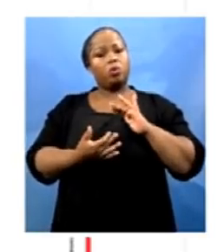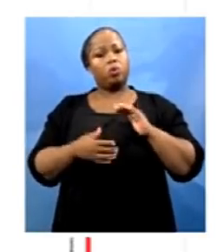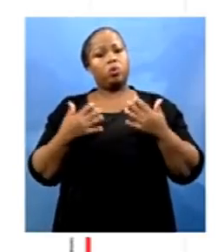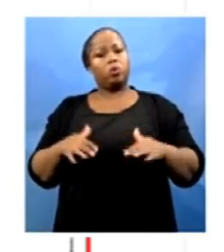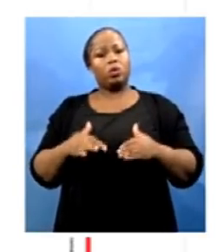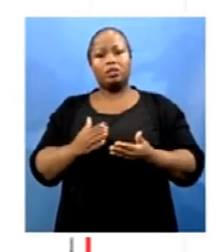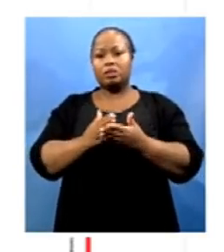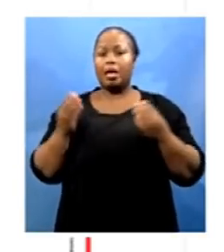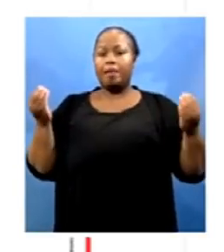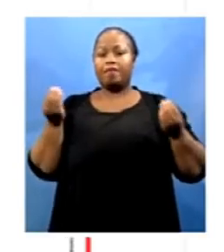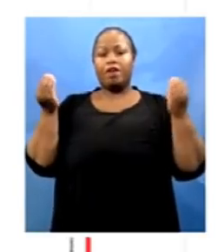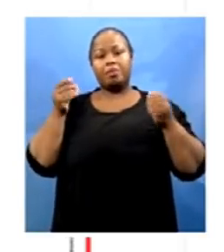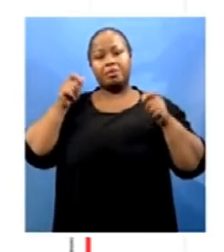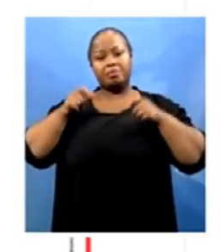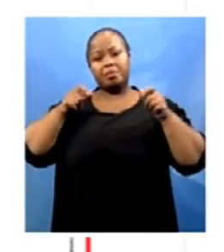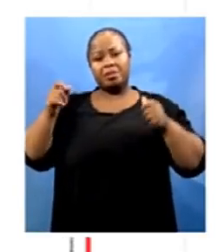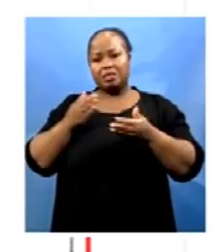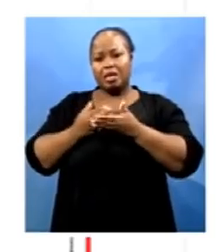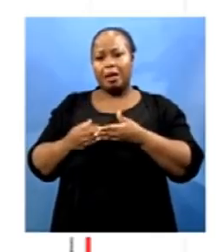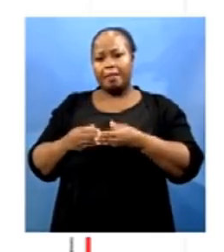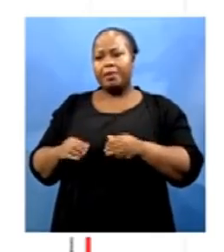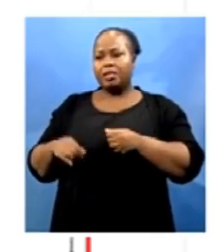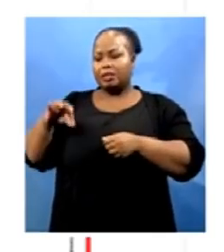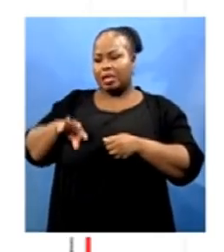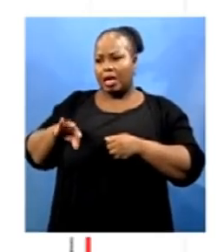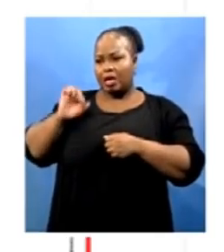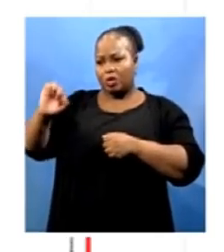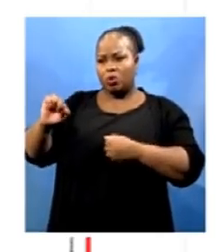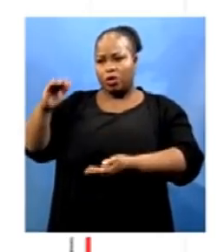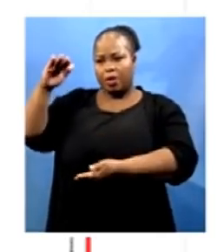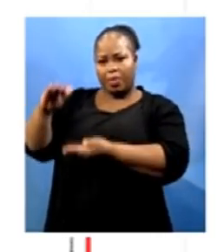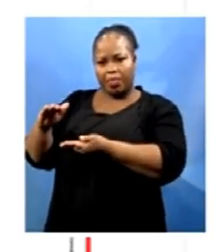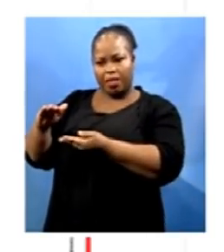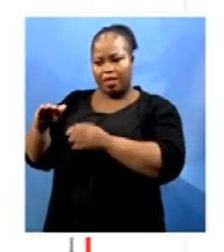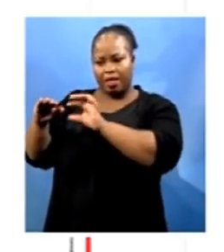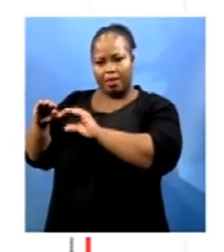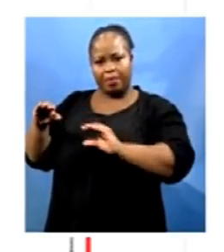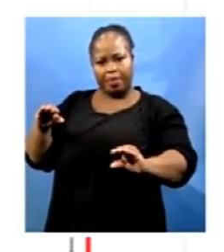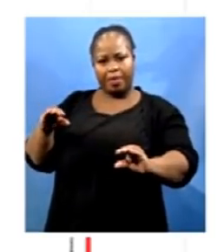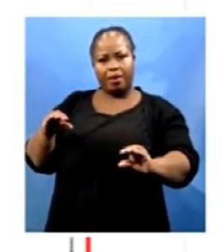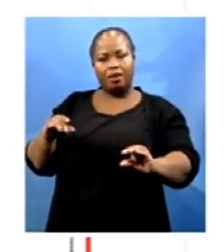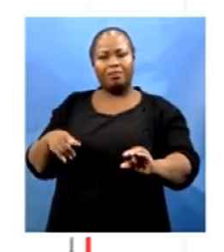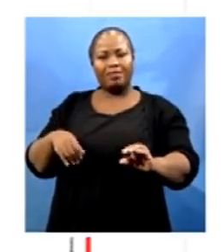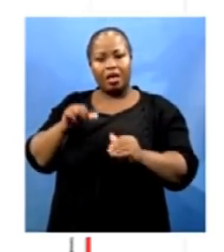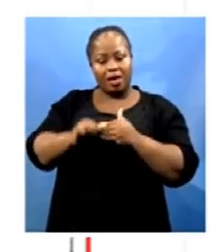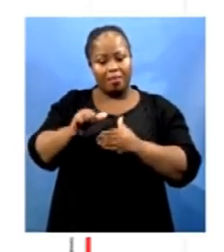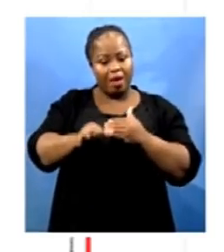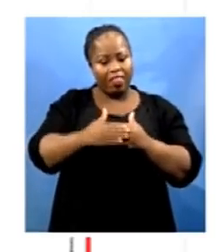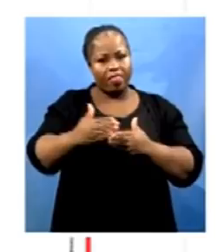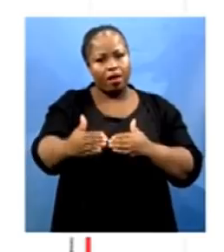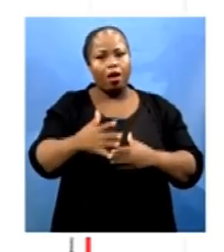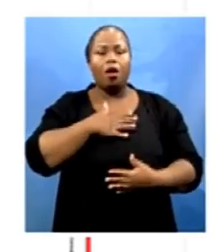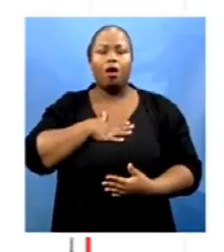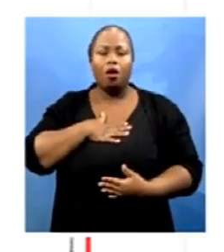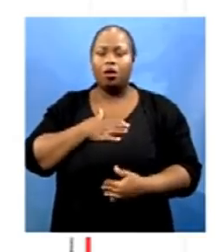salaries in the coming months. This is a growing amount and an incredible act of solidarity. As